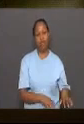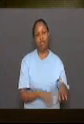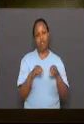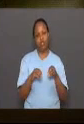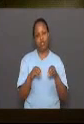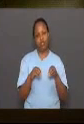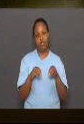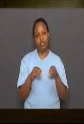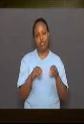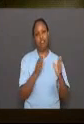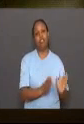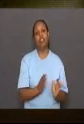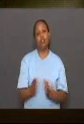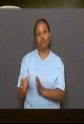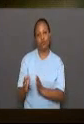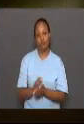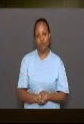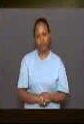Students, let's get ready.